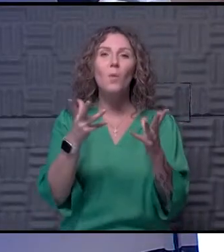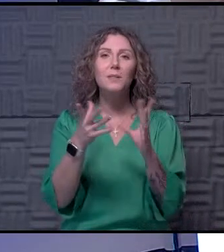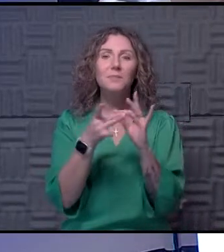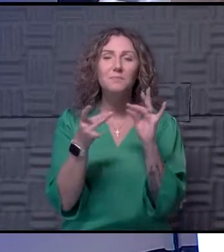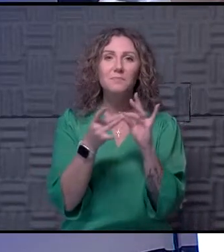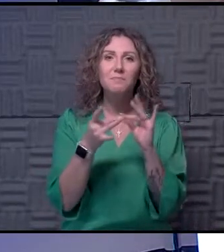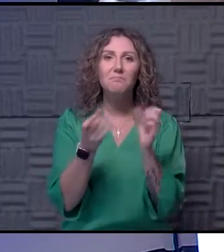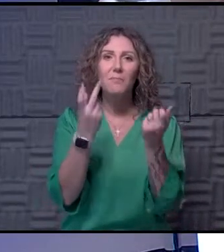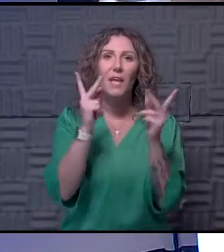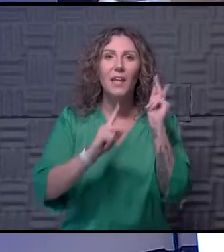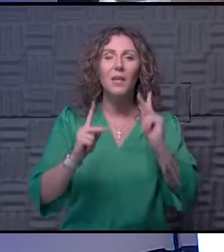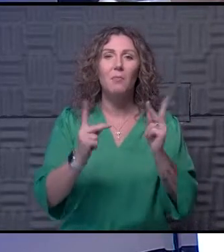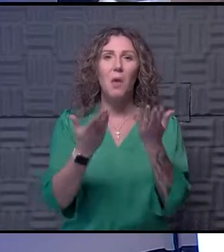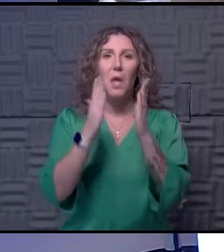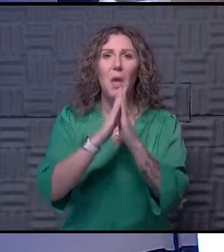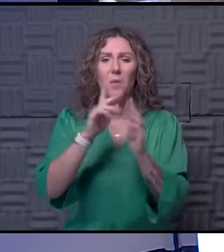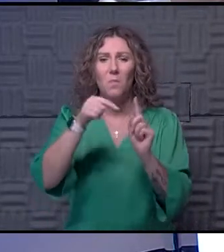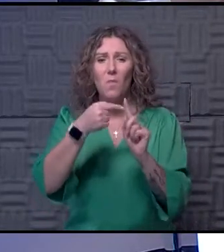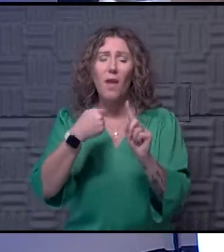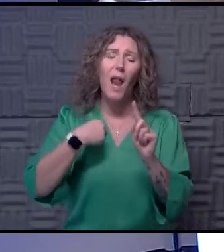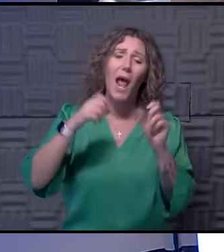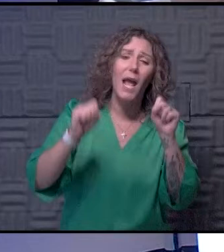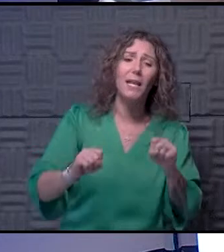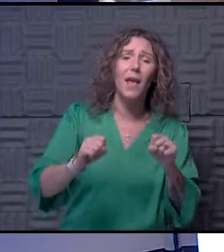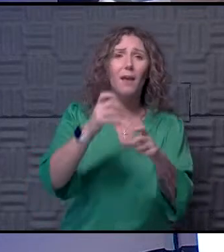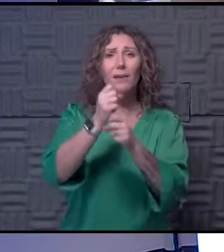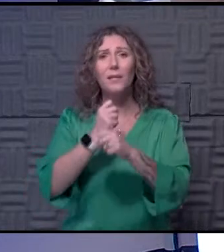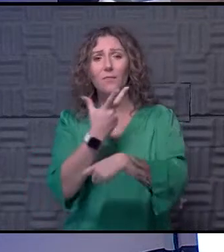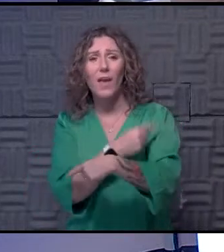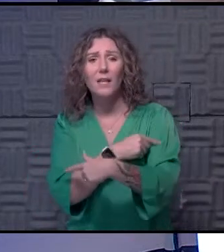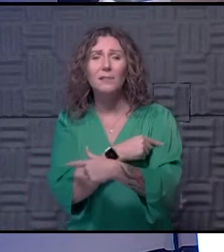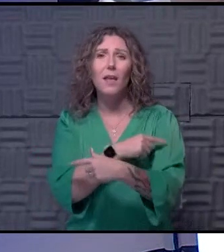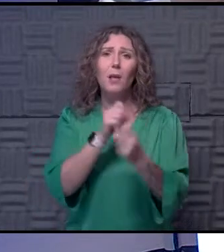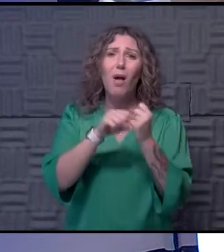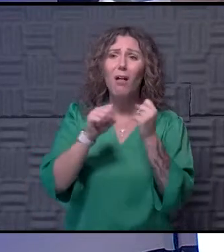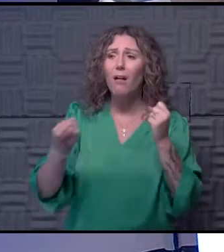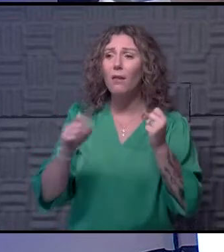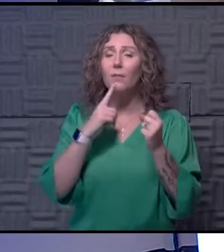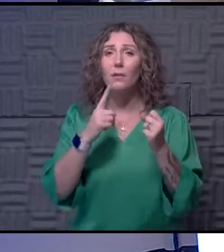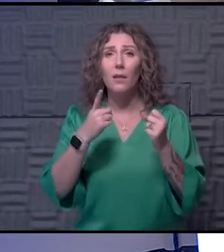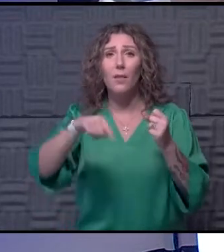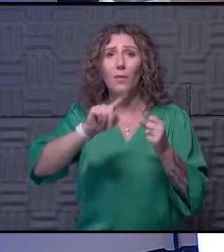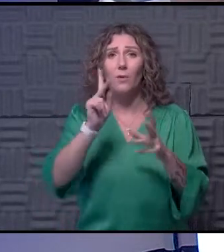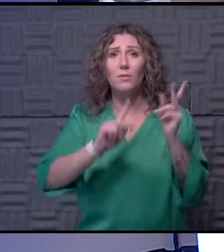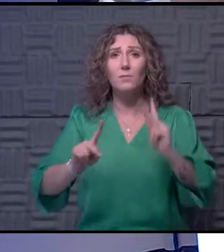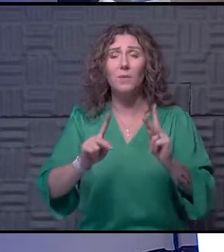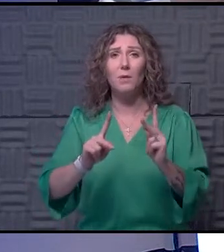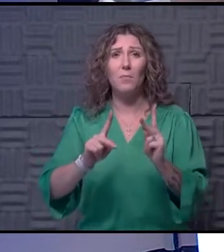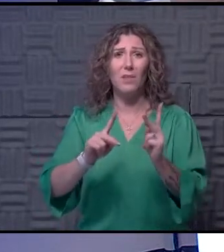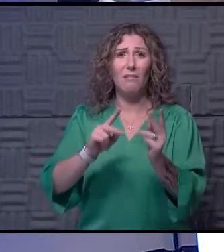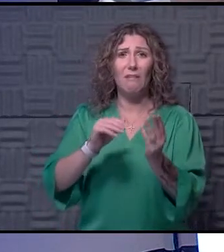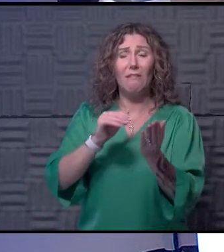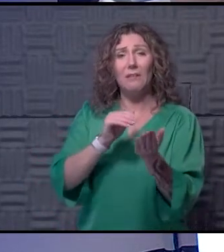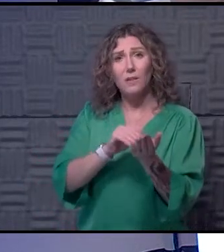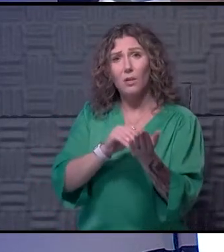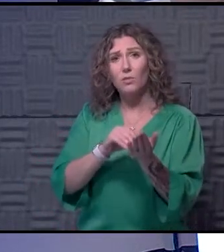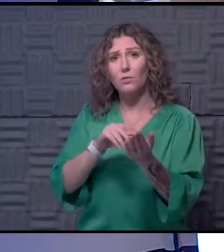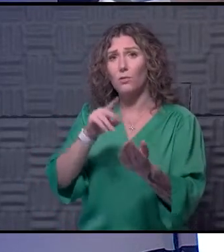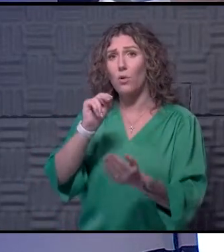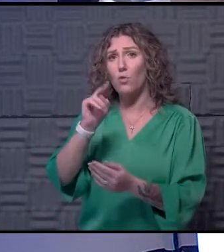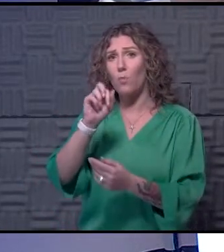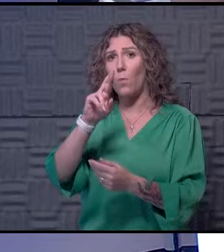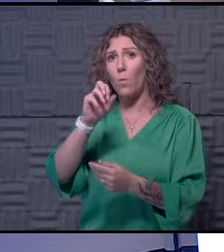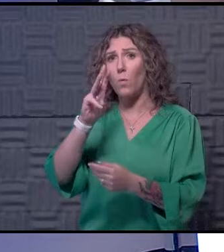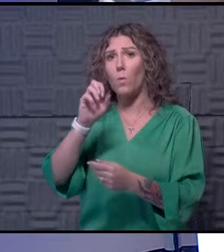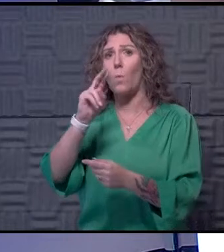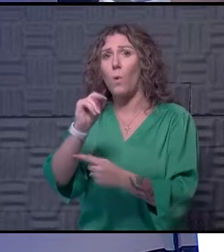people asking when I can get the vaccine, da-da-da-da-da. And I think that I would like to say to those people that Dr. Norman with the KDHE and Governor Kelly